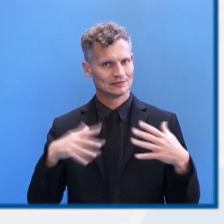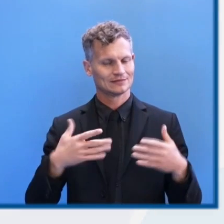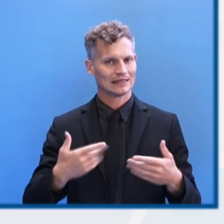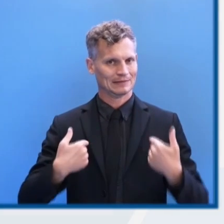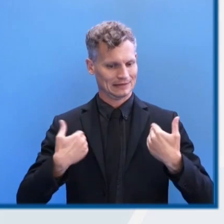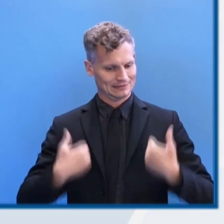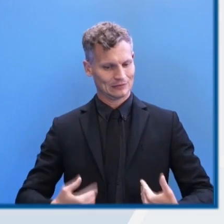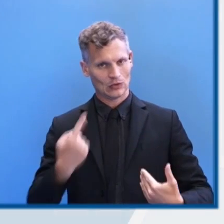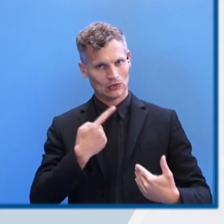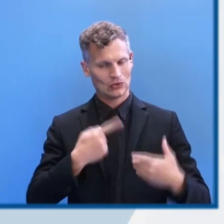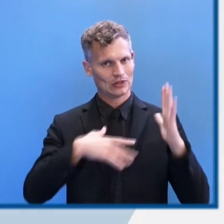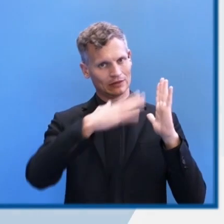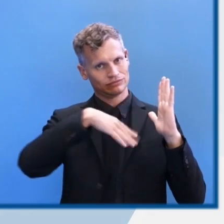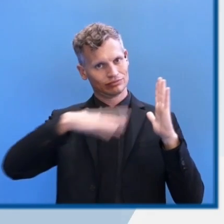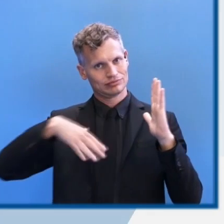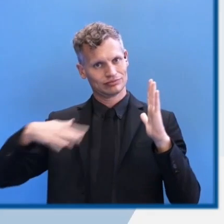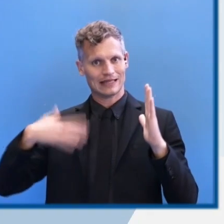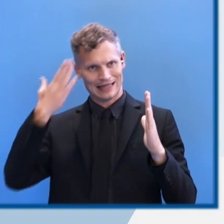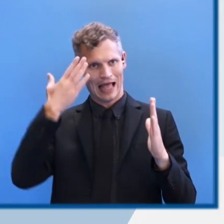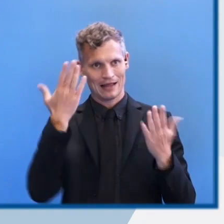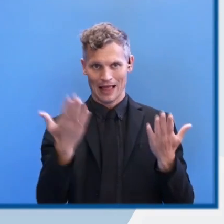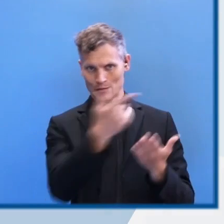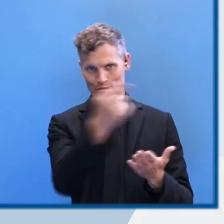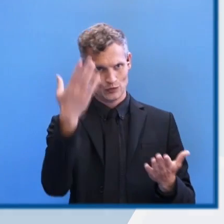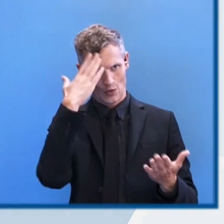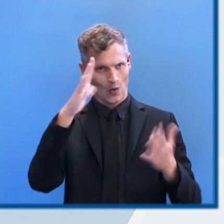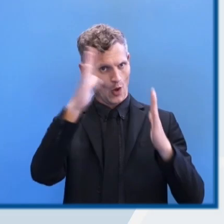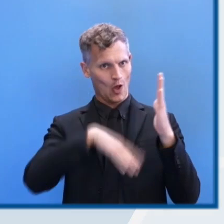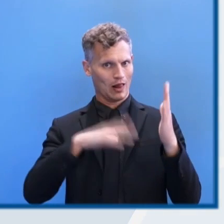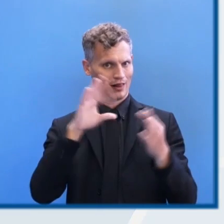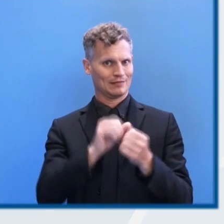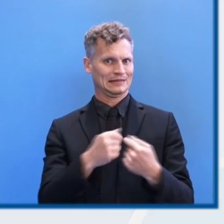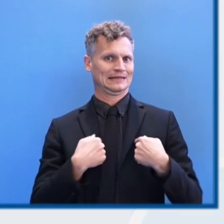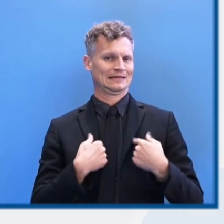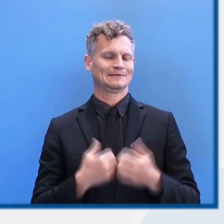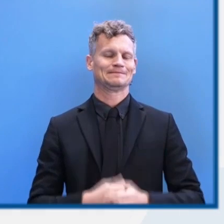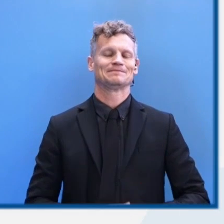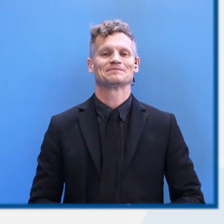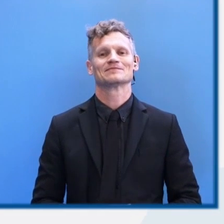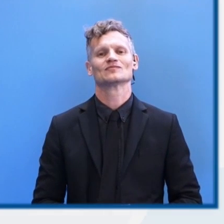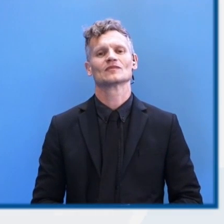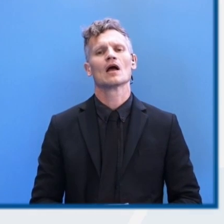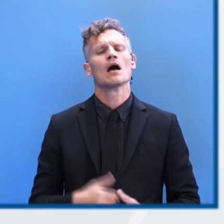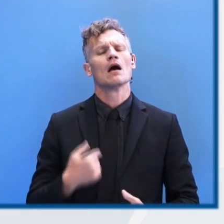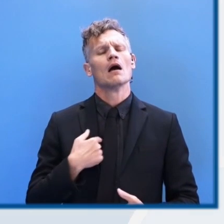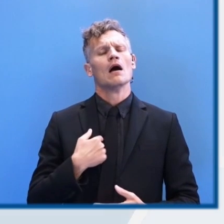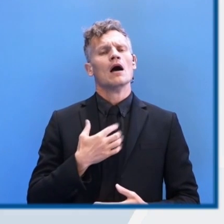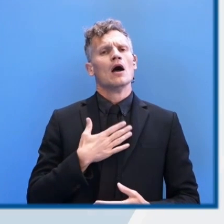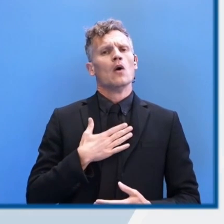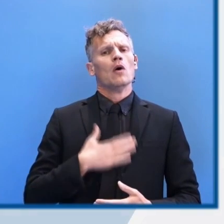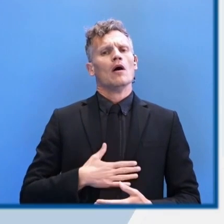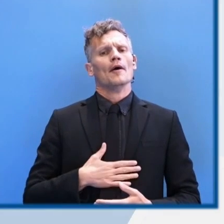introduction. So you know everything about me now. I would like to talk a bit about,